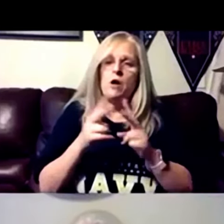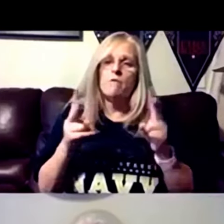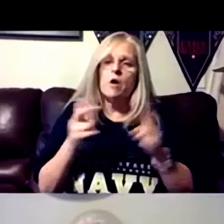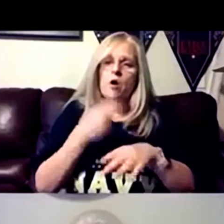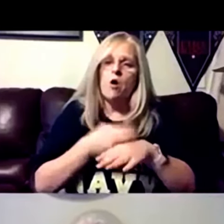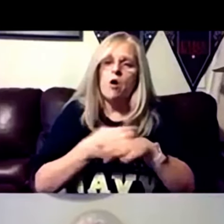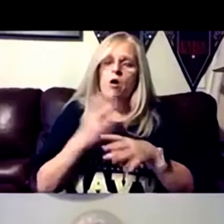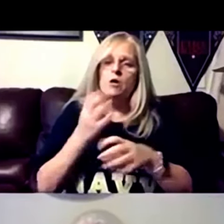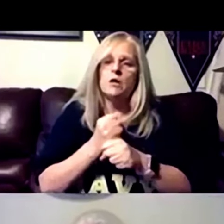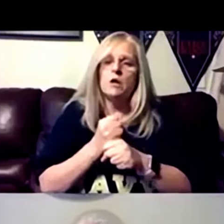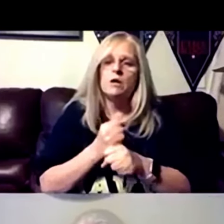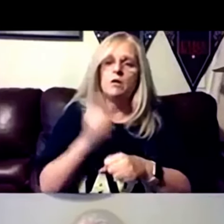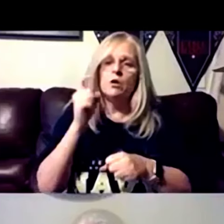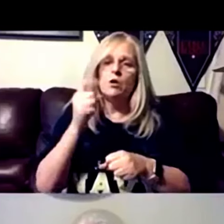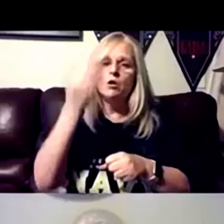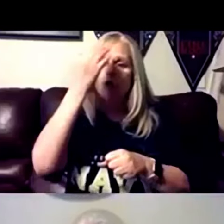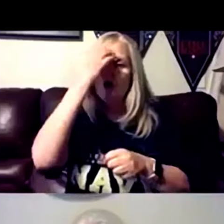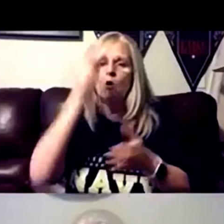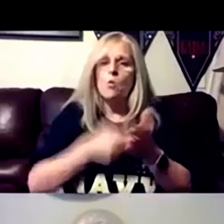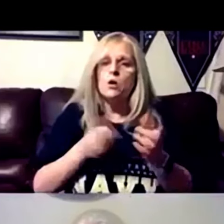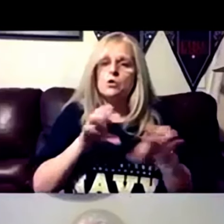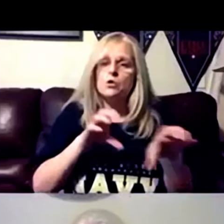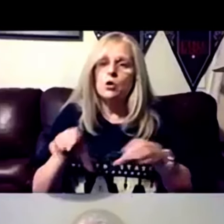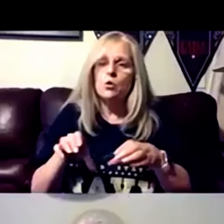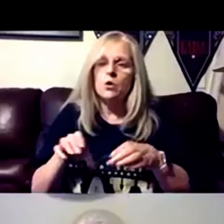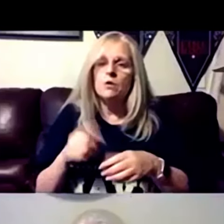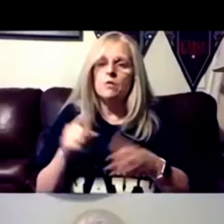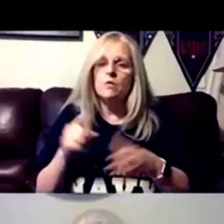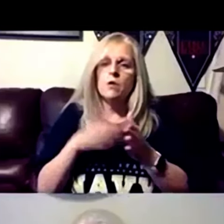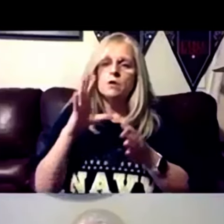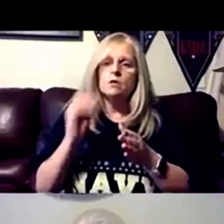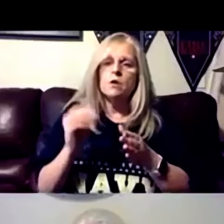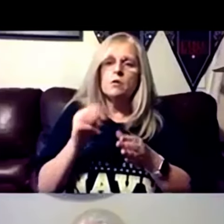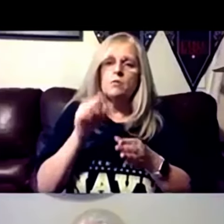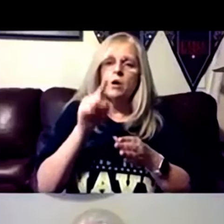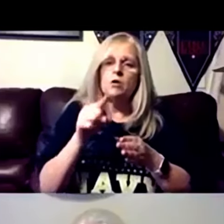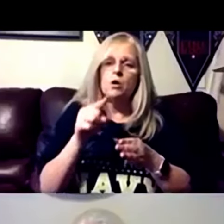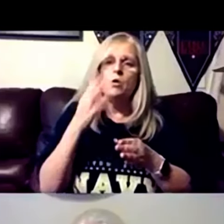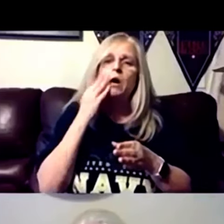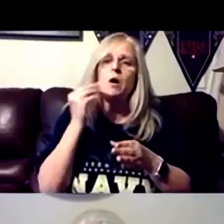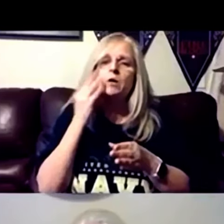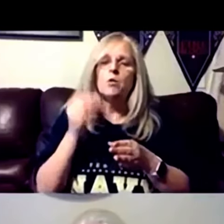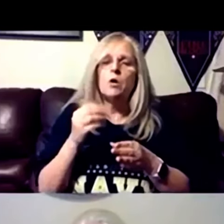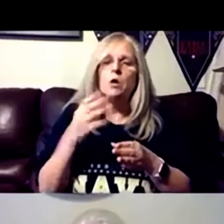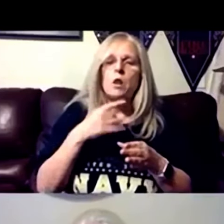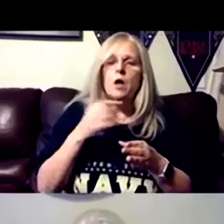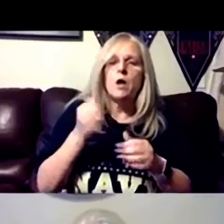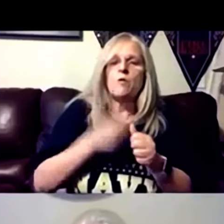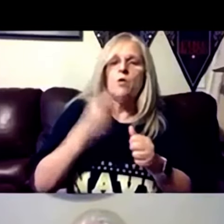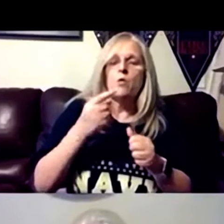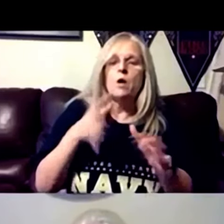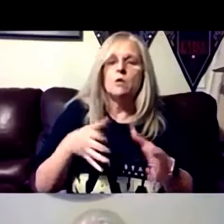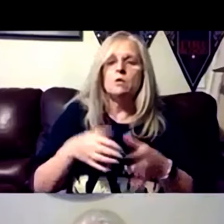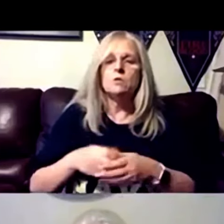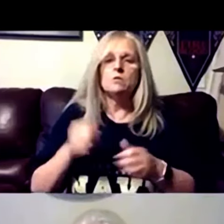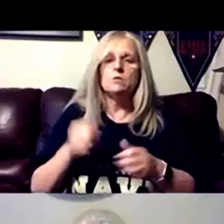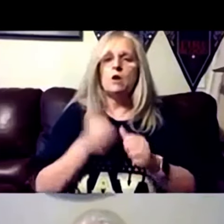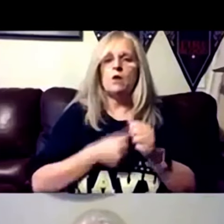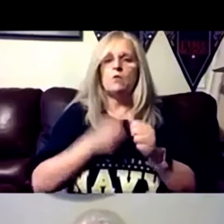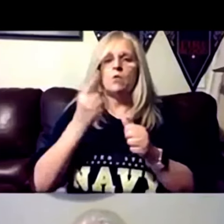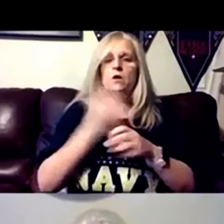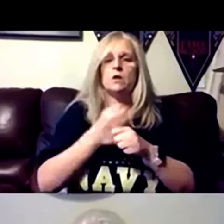hard. You need to know what you're doing. This company makes you an expert just like everybody else. Everybody gets to come in and